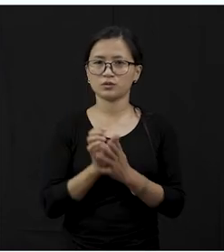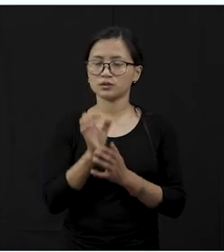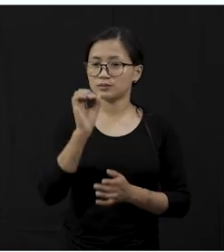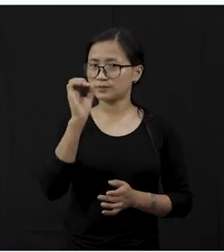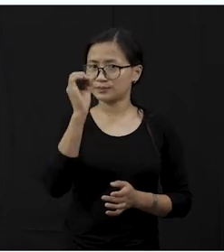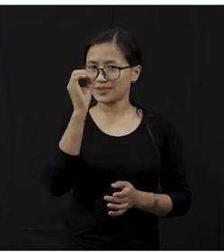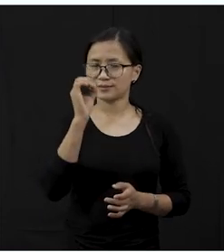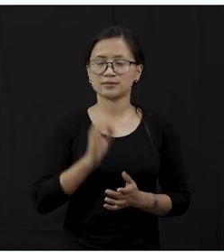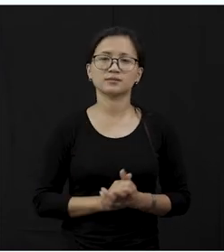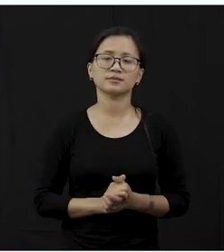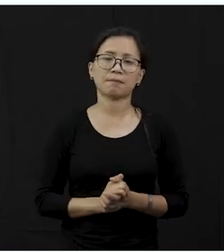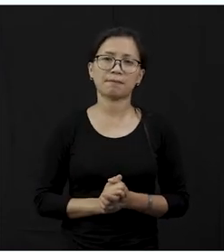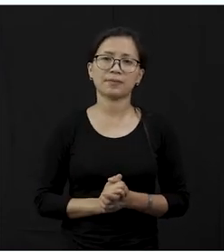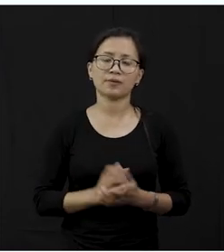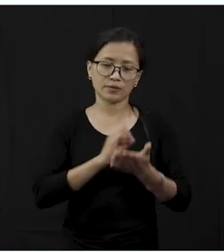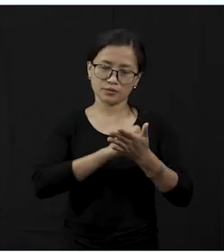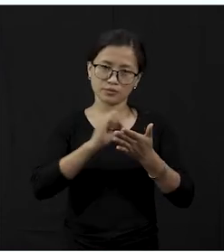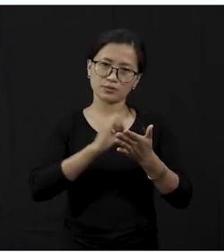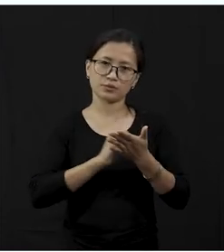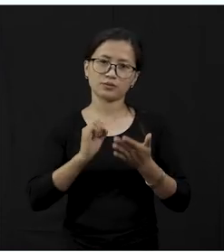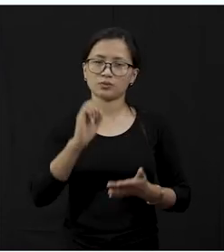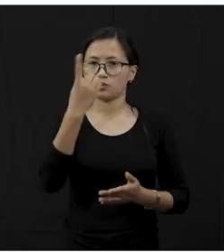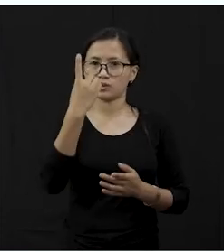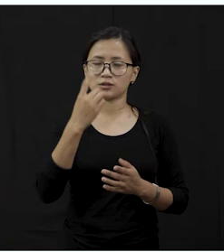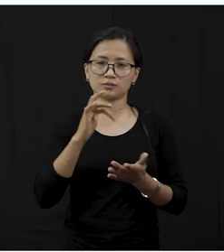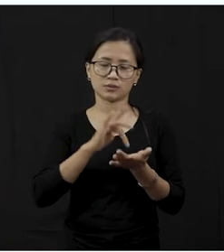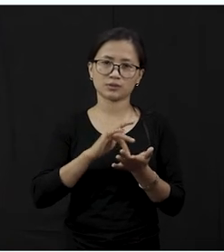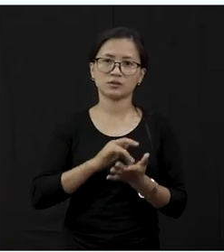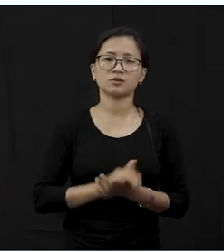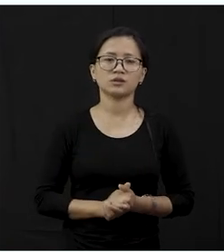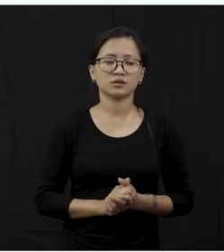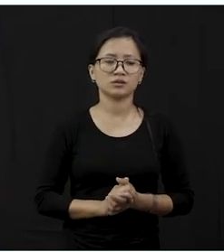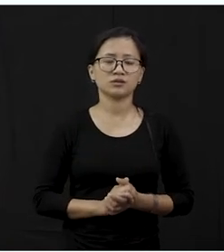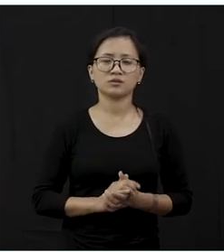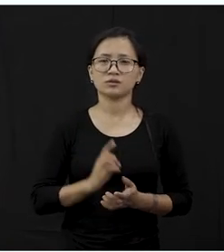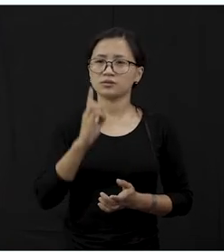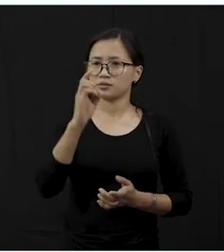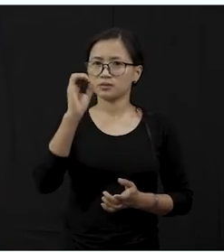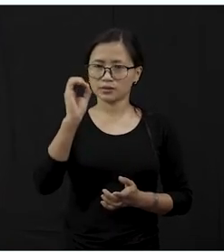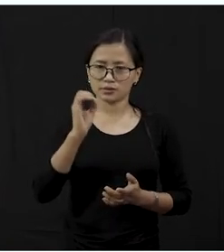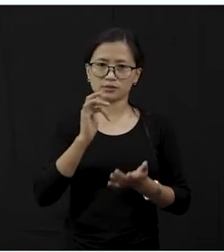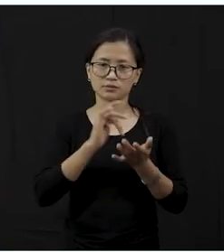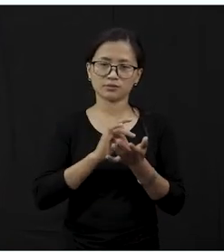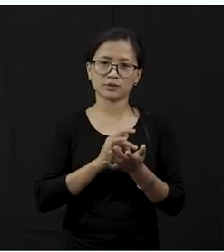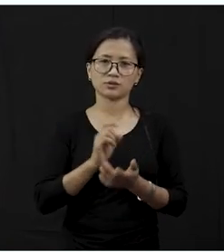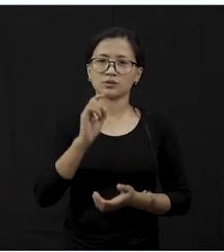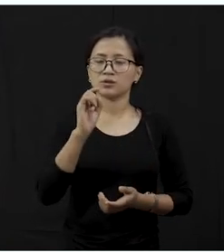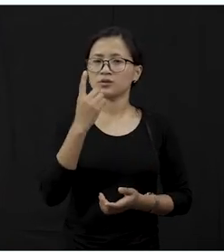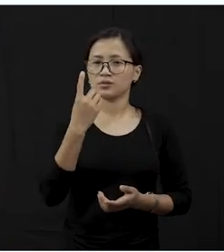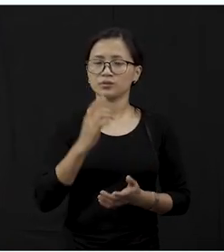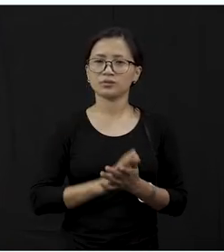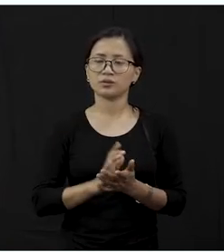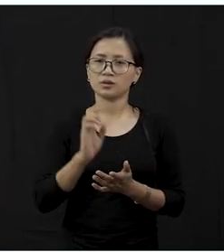four bits, which you will be writing on the ones place. Then comes tens. You have two bits here